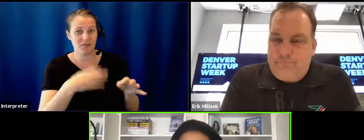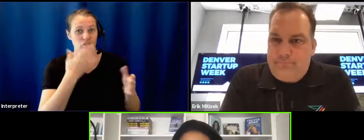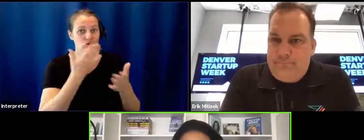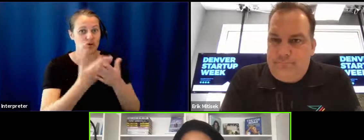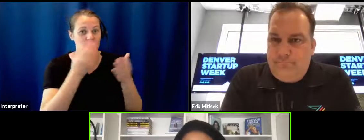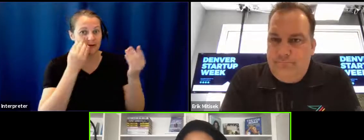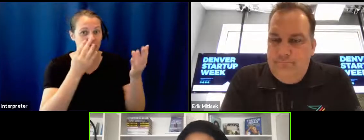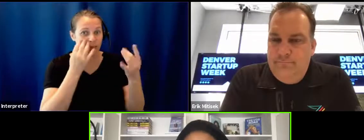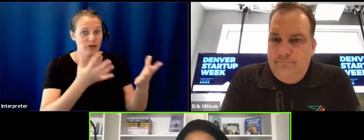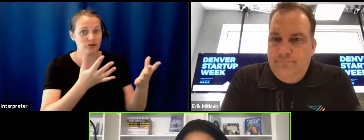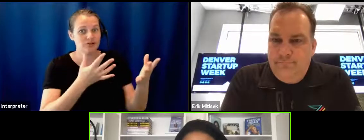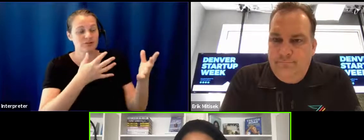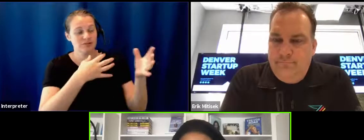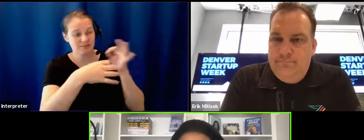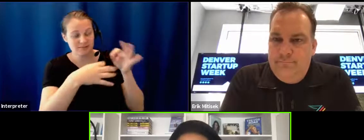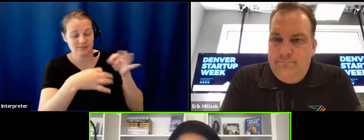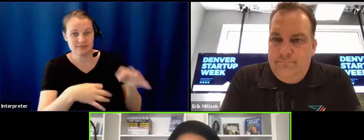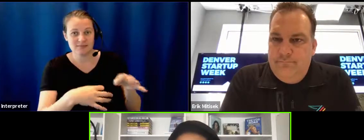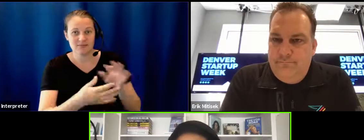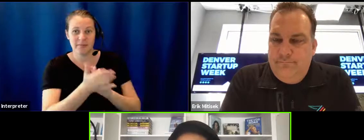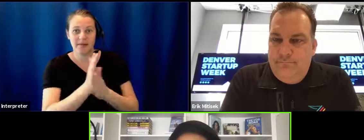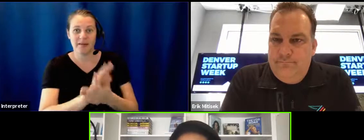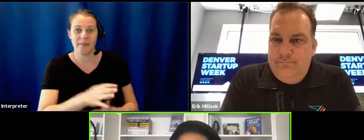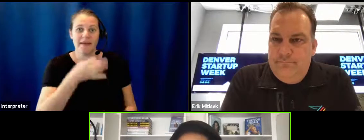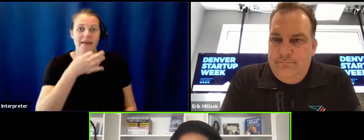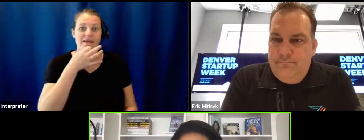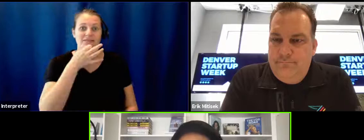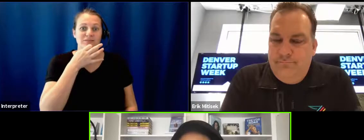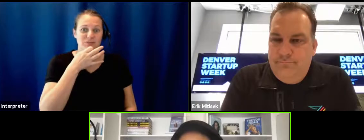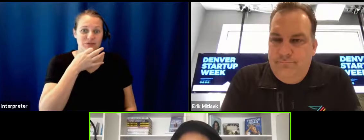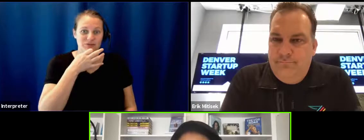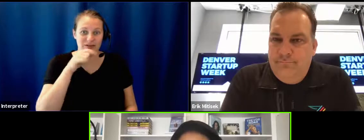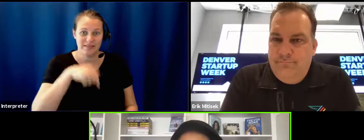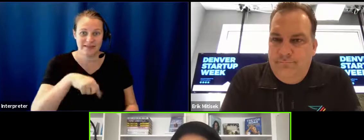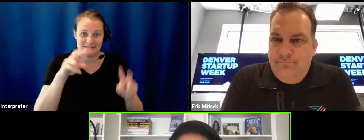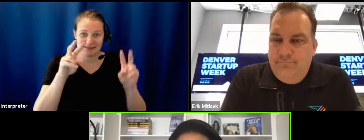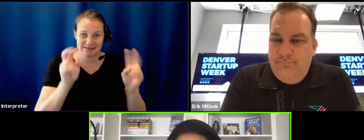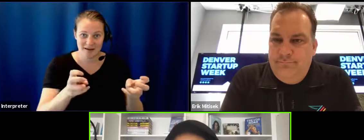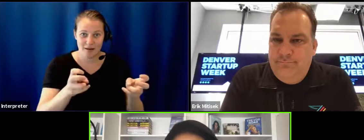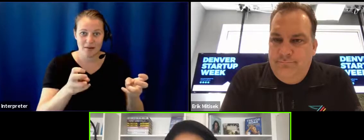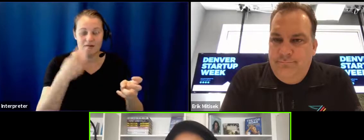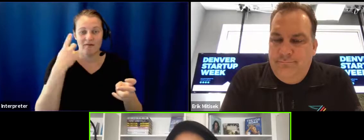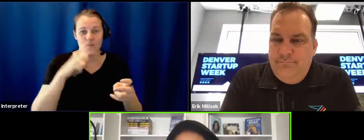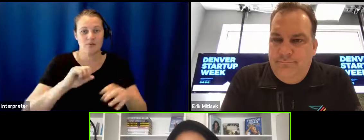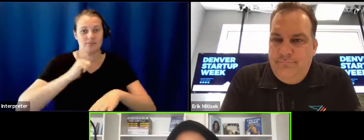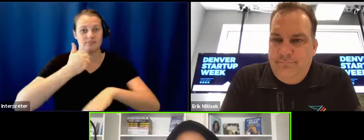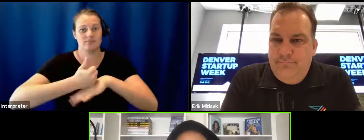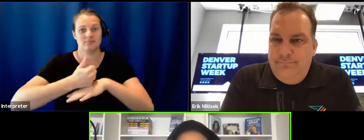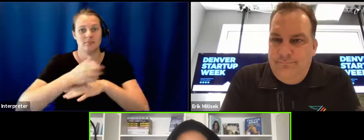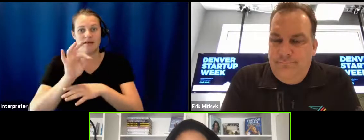information and yes, become an expert in my opinion on this topic of building a fund